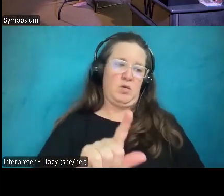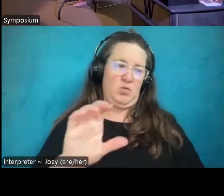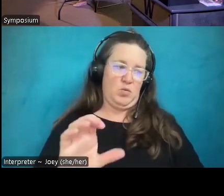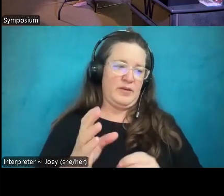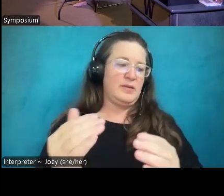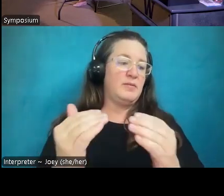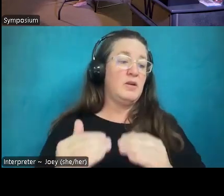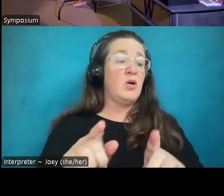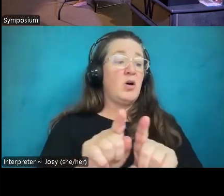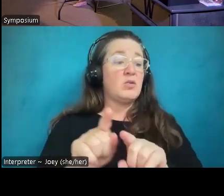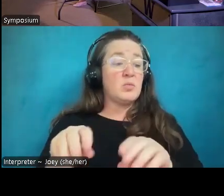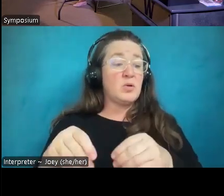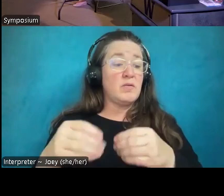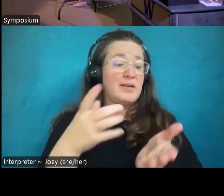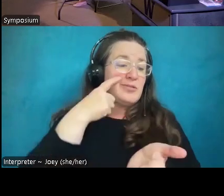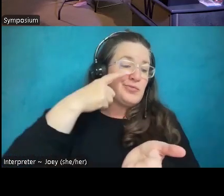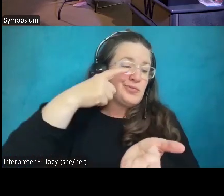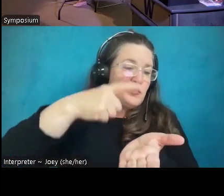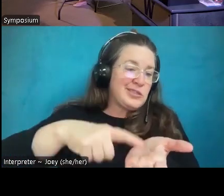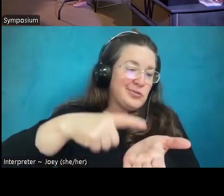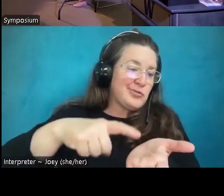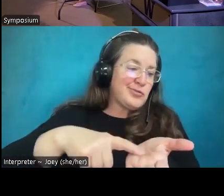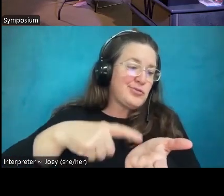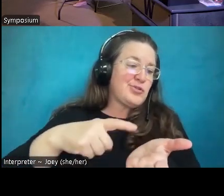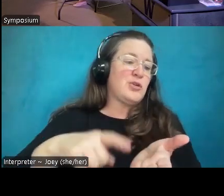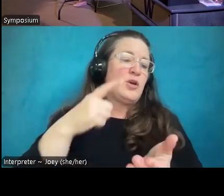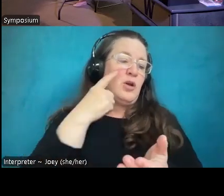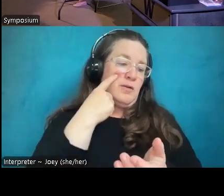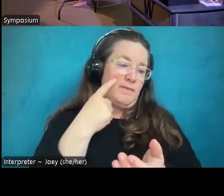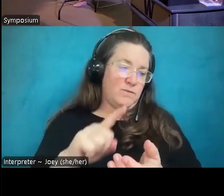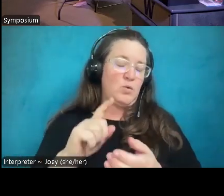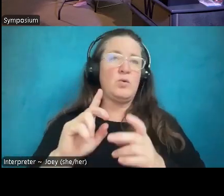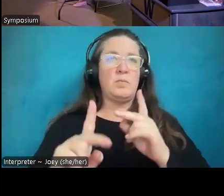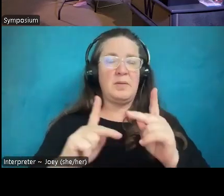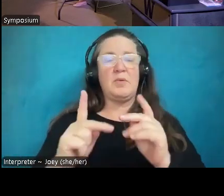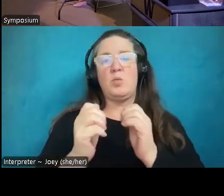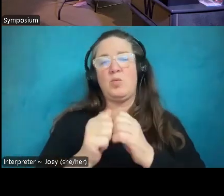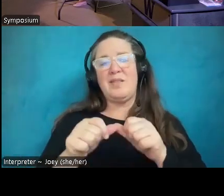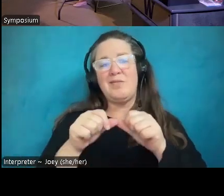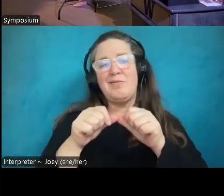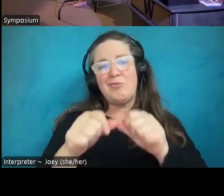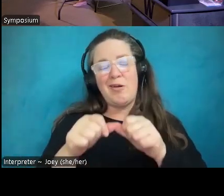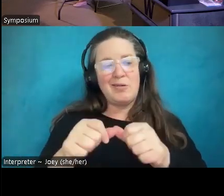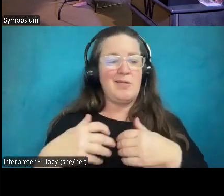treatments for common and disabling symptoms in people living with chronic health conditions in long COVID.